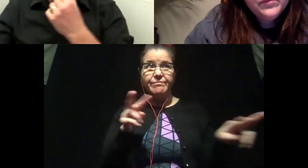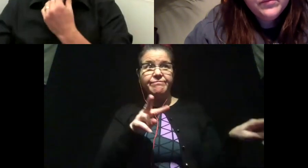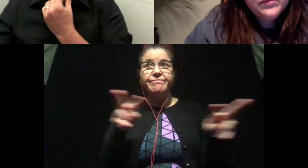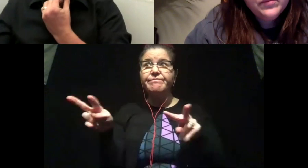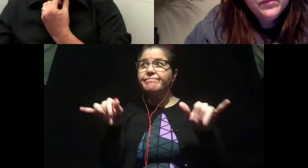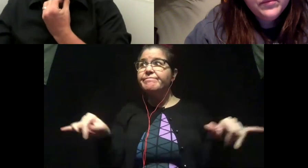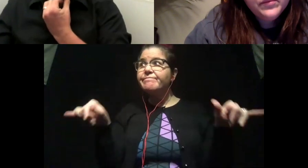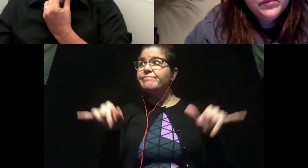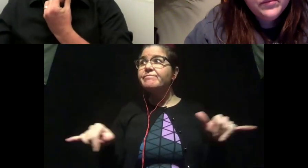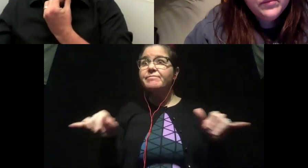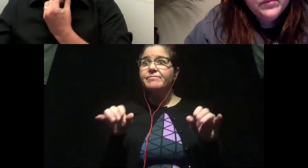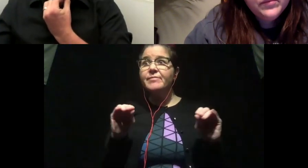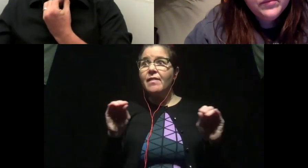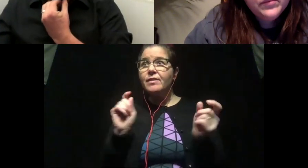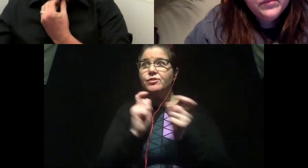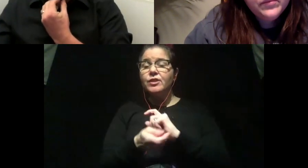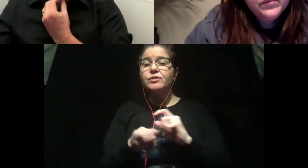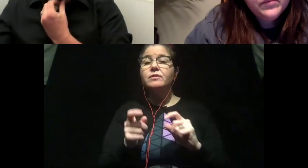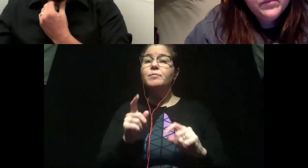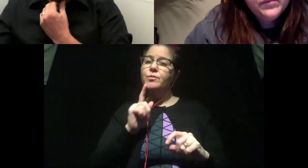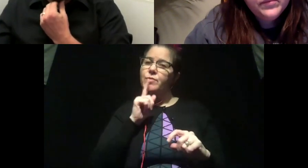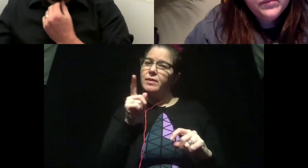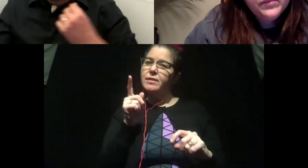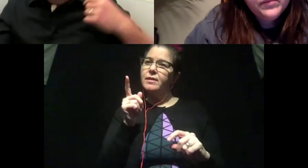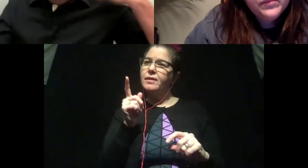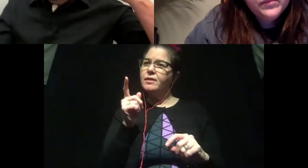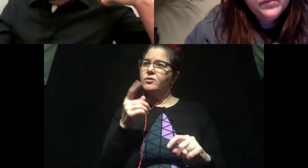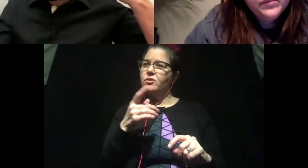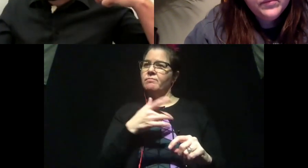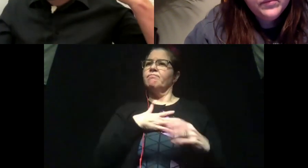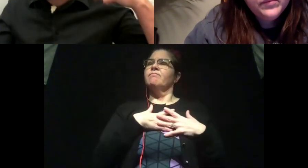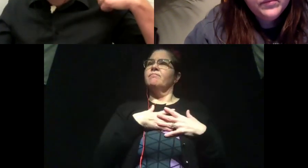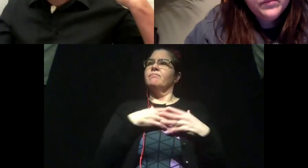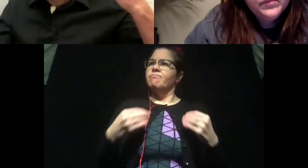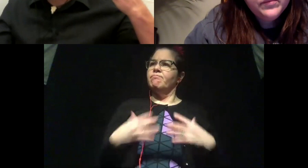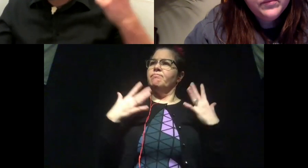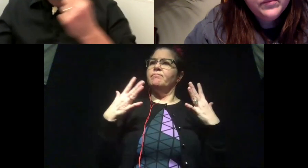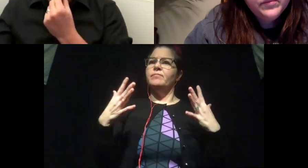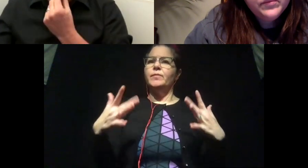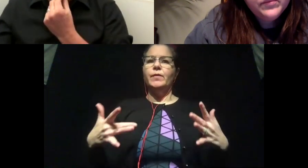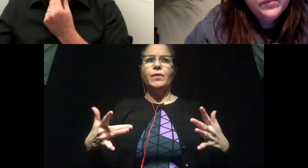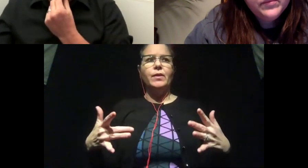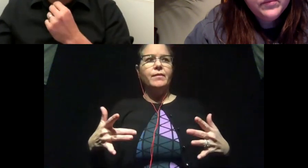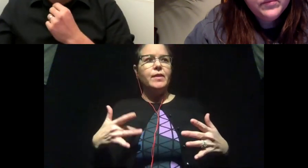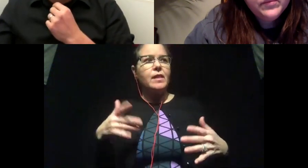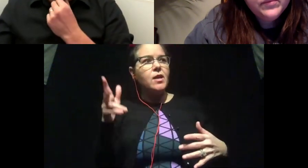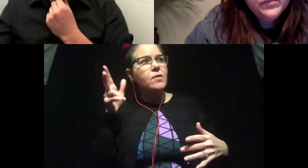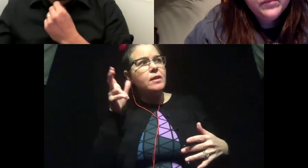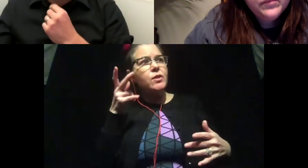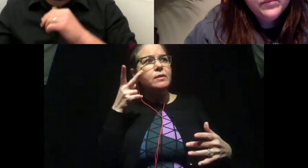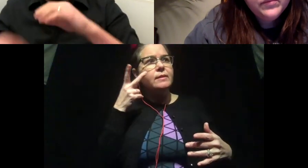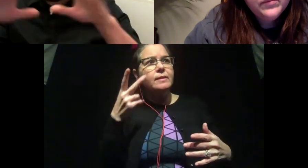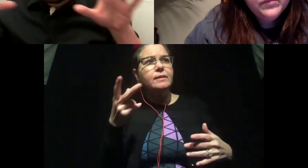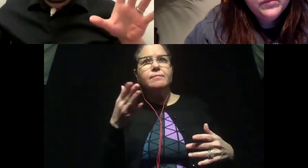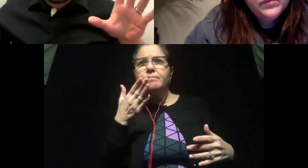and scenery, but it's actually really striking. Like, your senses become more attuned. I can